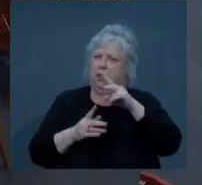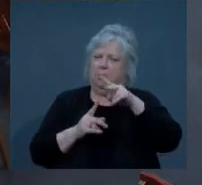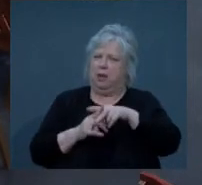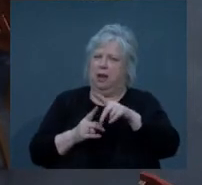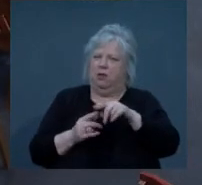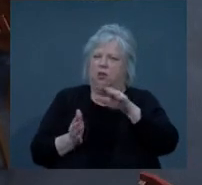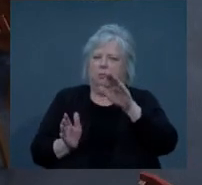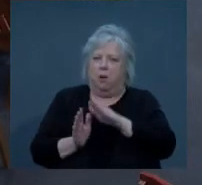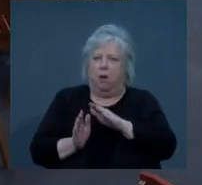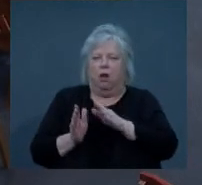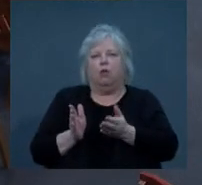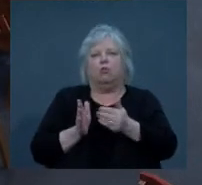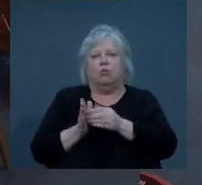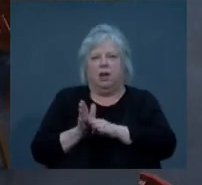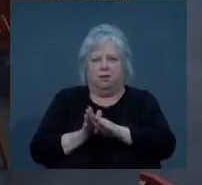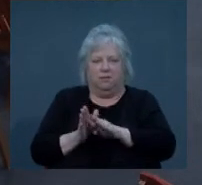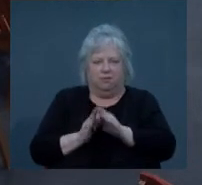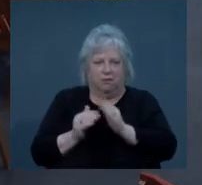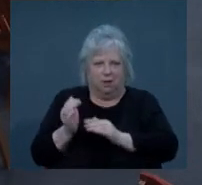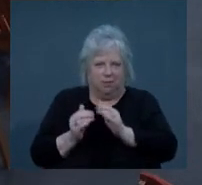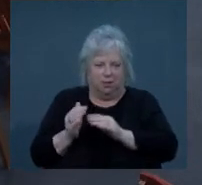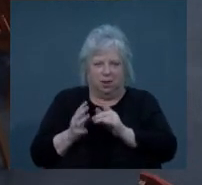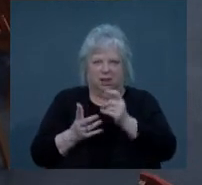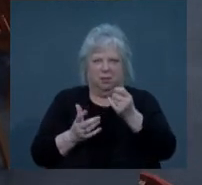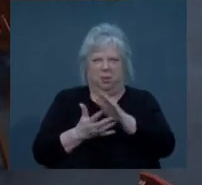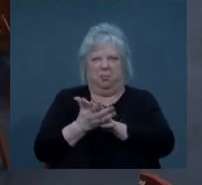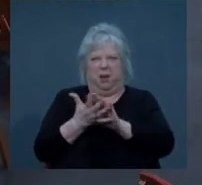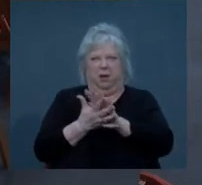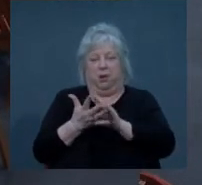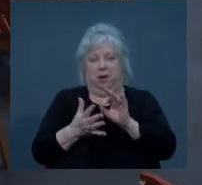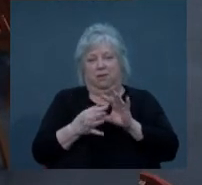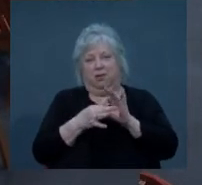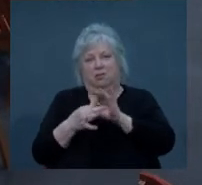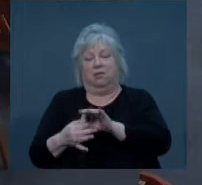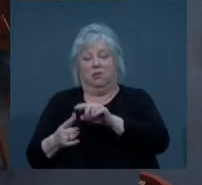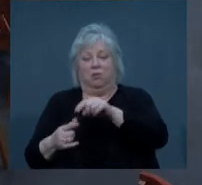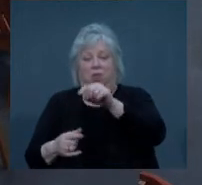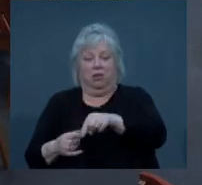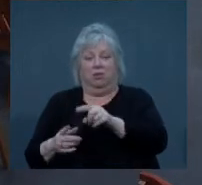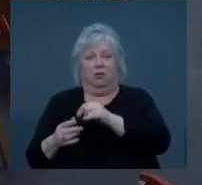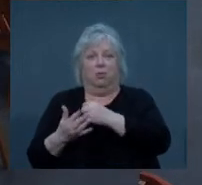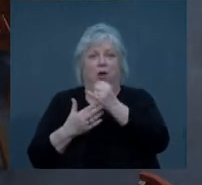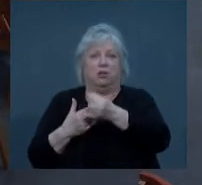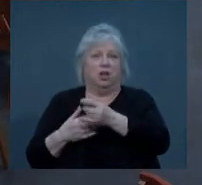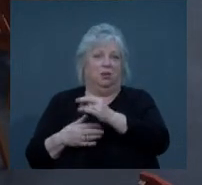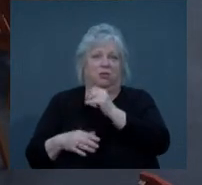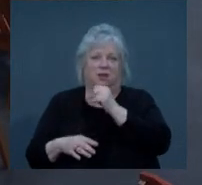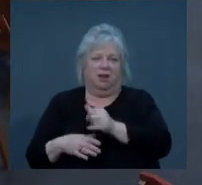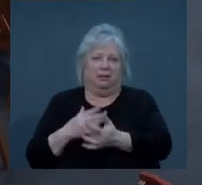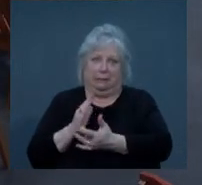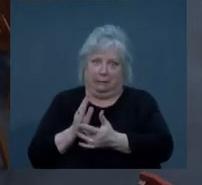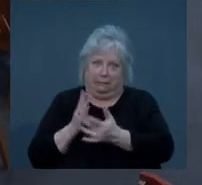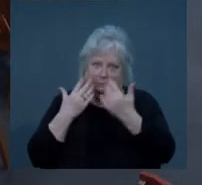small redevelopments. It's ambiguous whether it applies to this or not, technically.